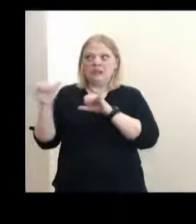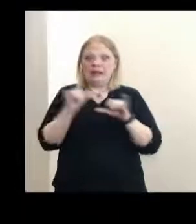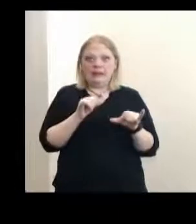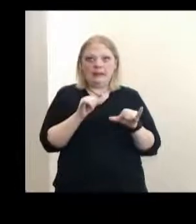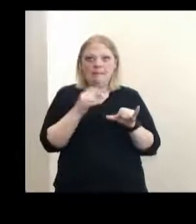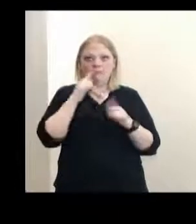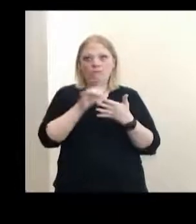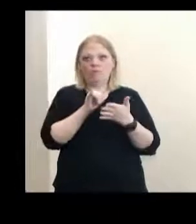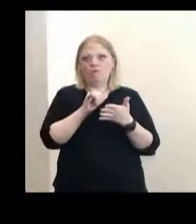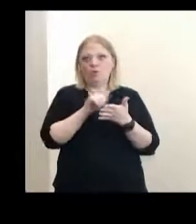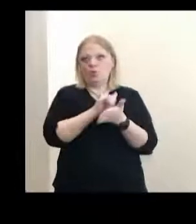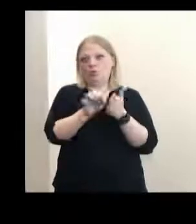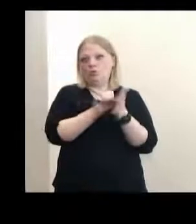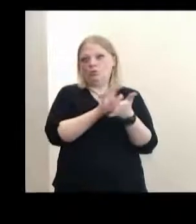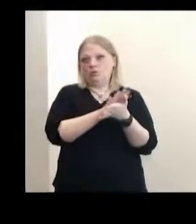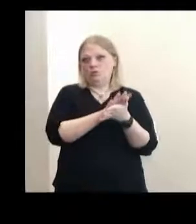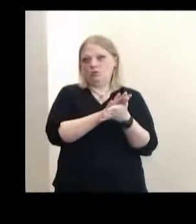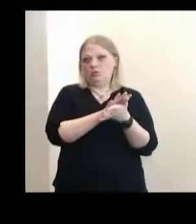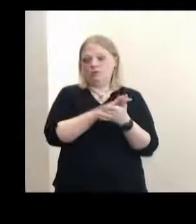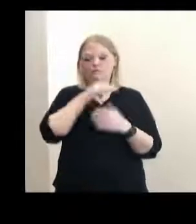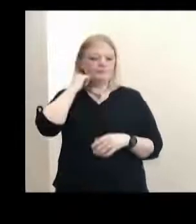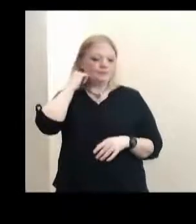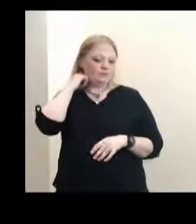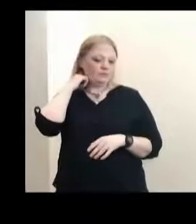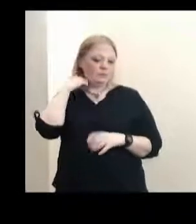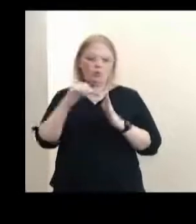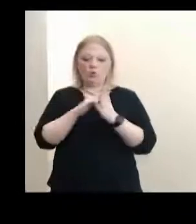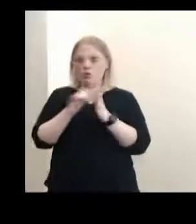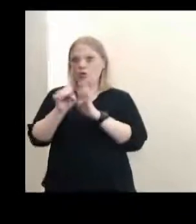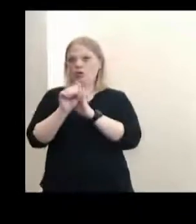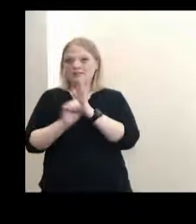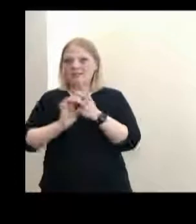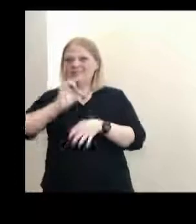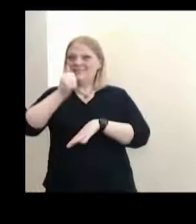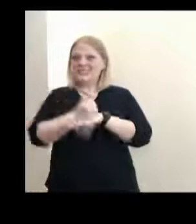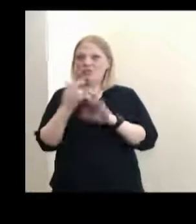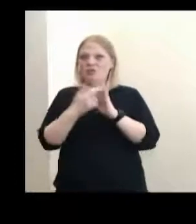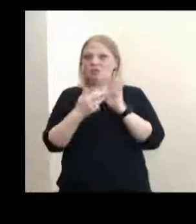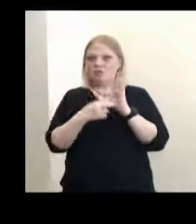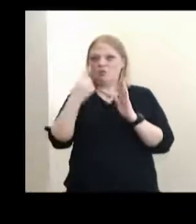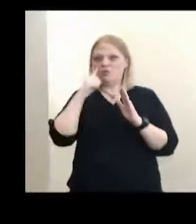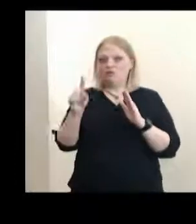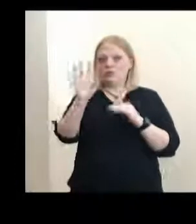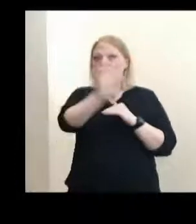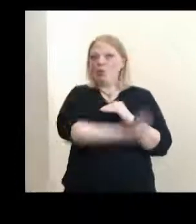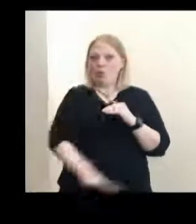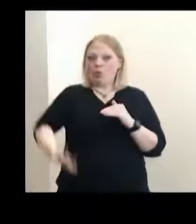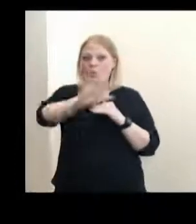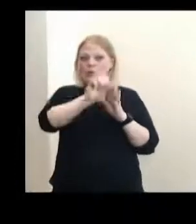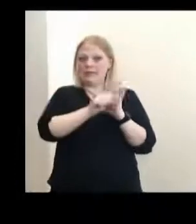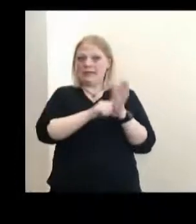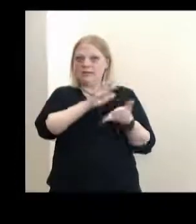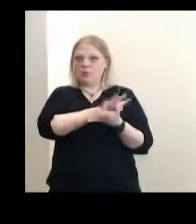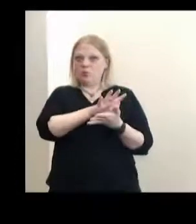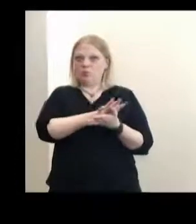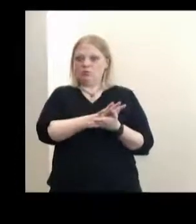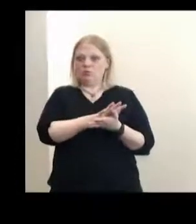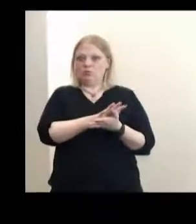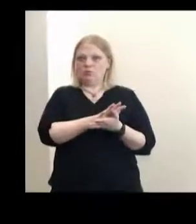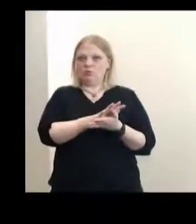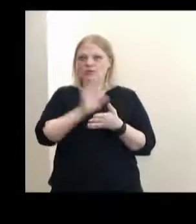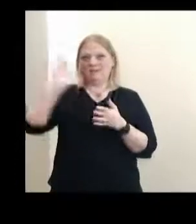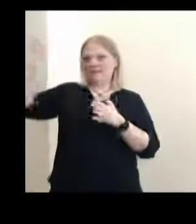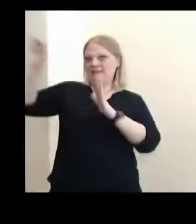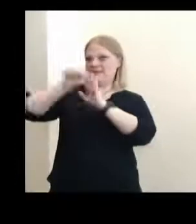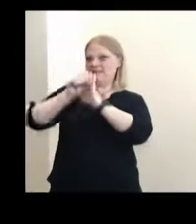So remember, New York State sets the guidance for schools in New York State. So that's New York State's job,